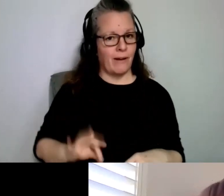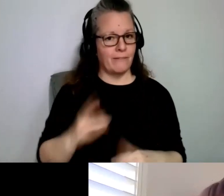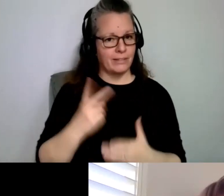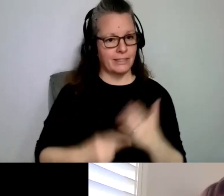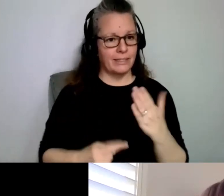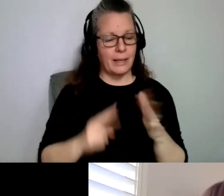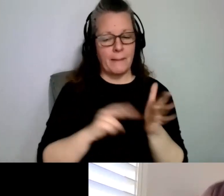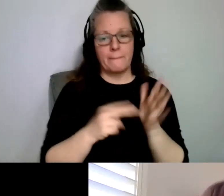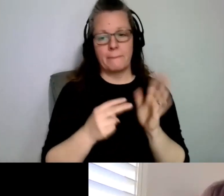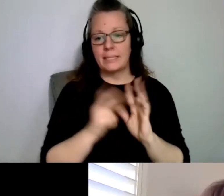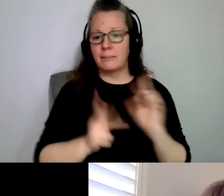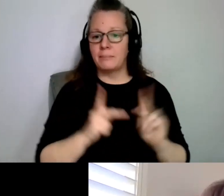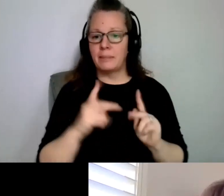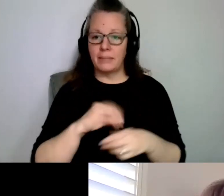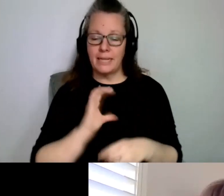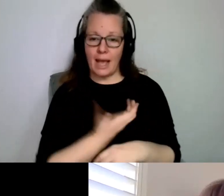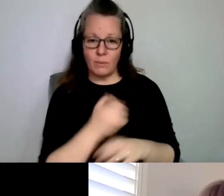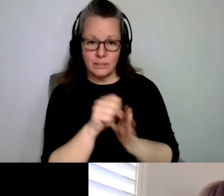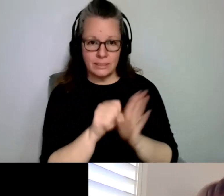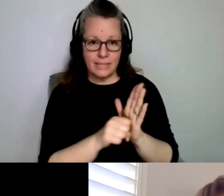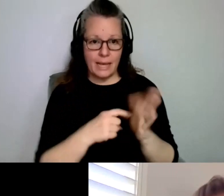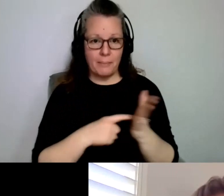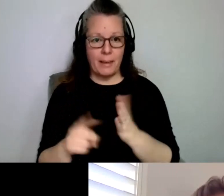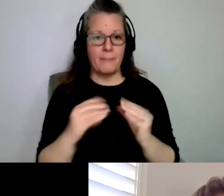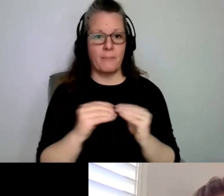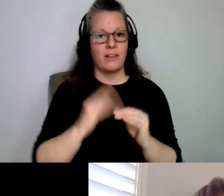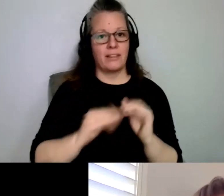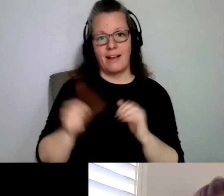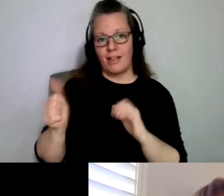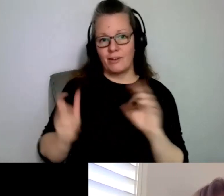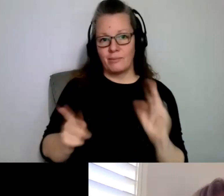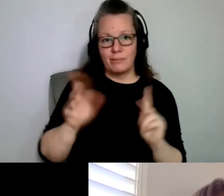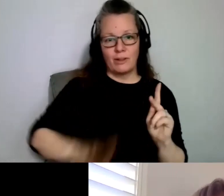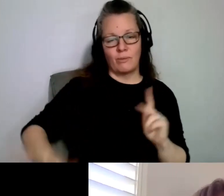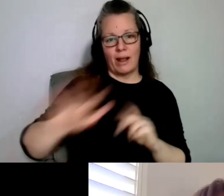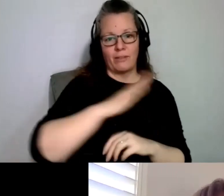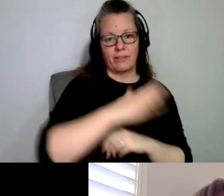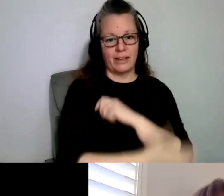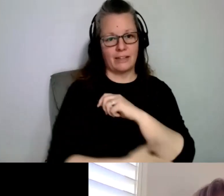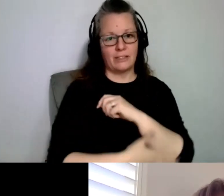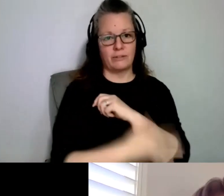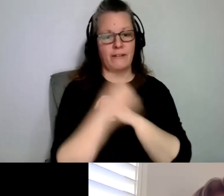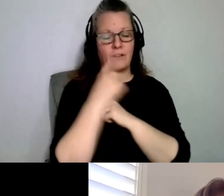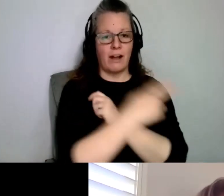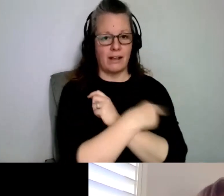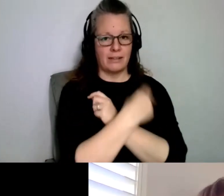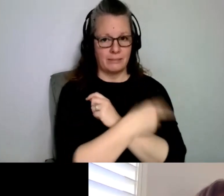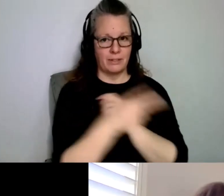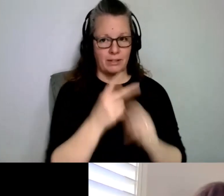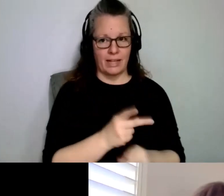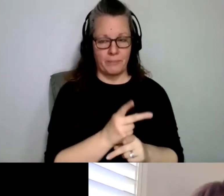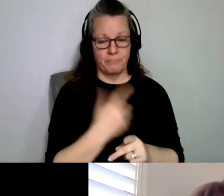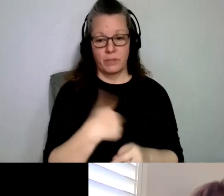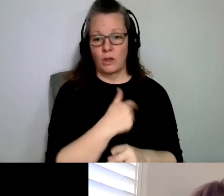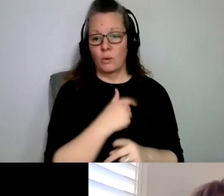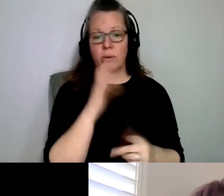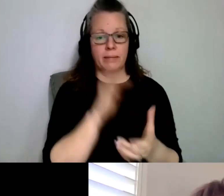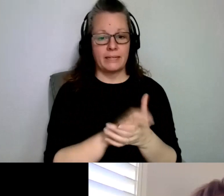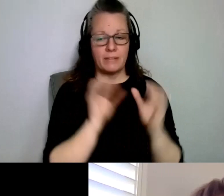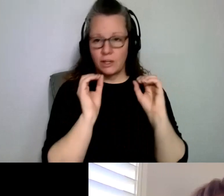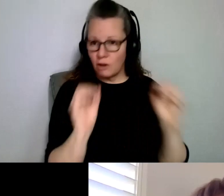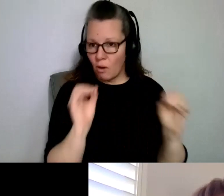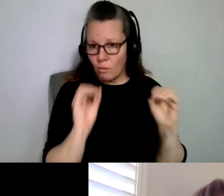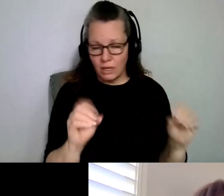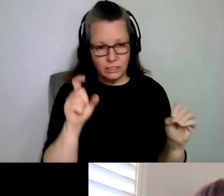meaning people in our state pay more than others around the country for hospital care. And we believe that no one should have to